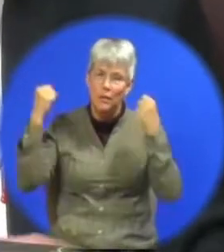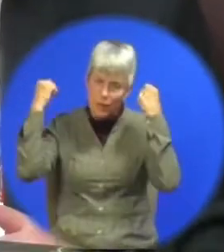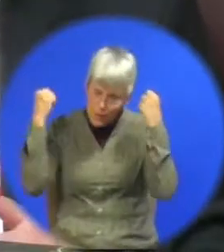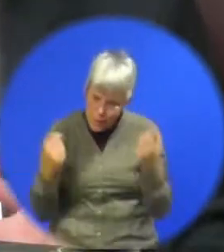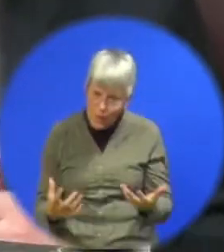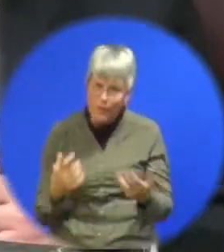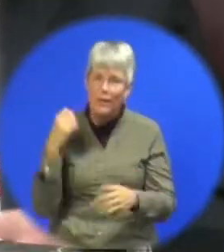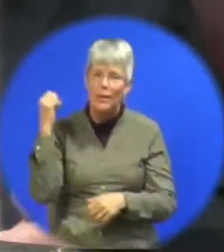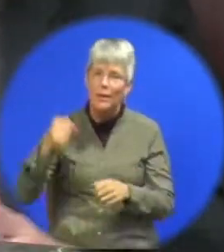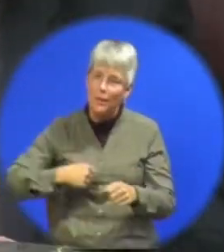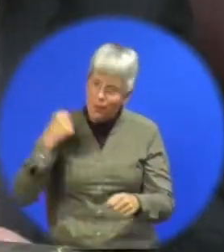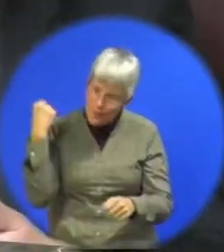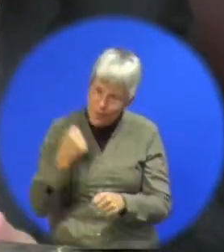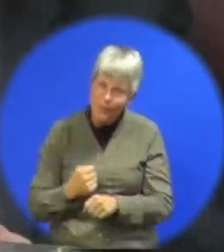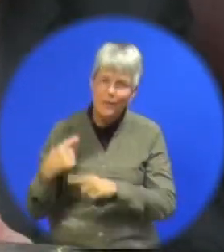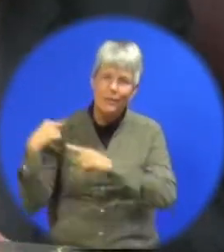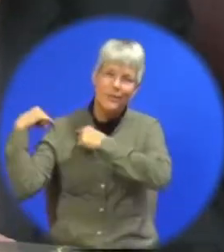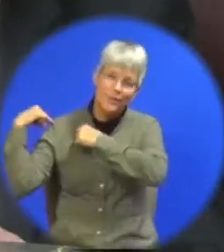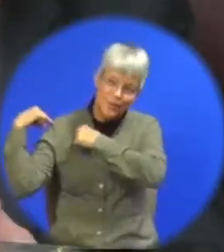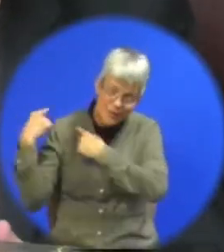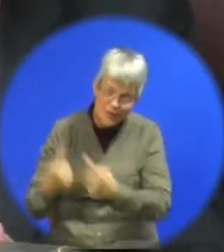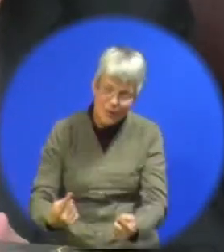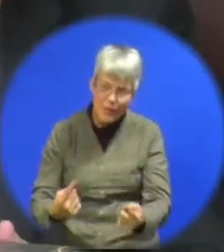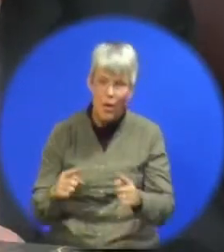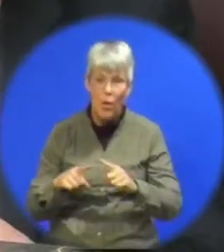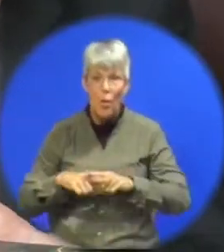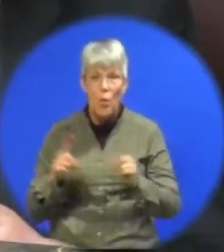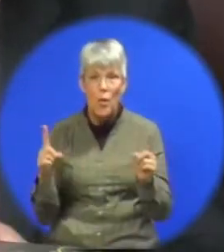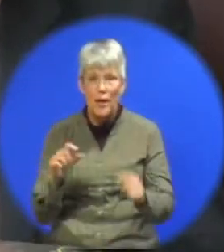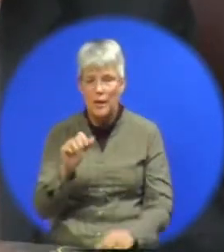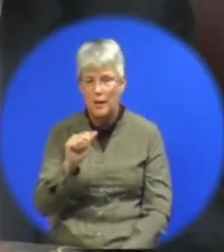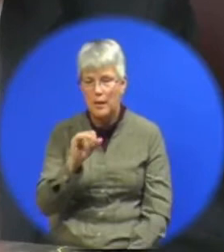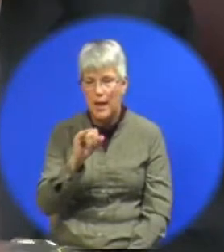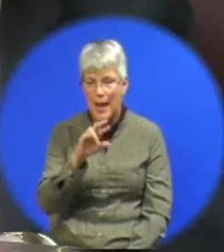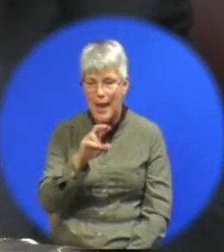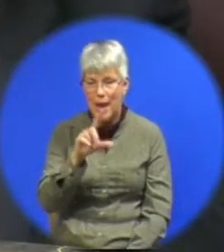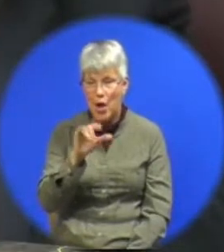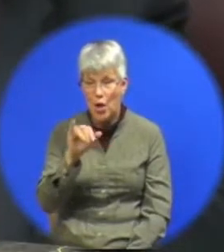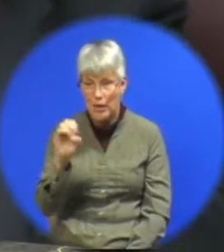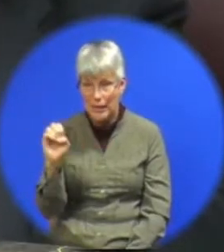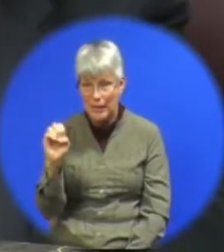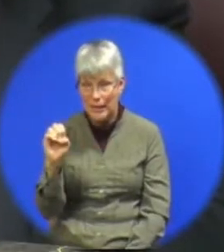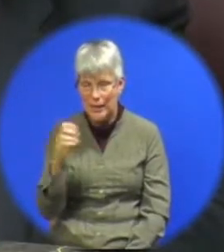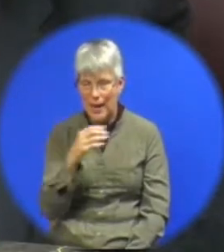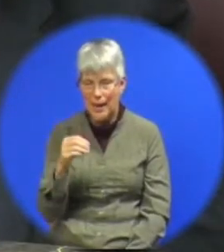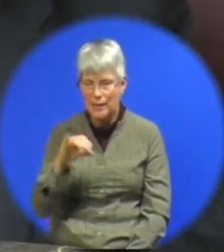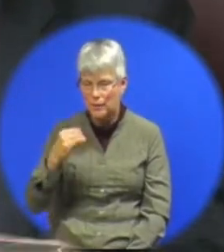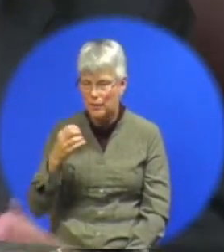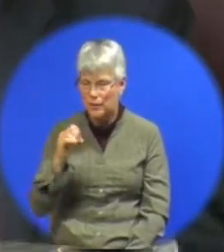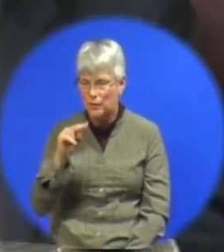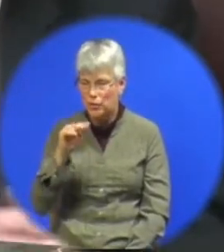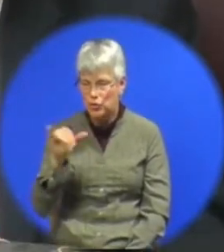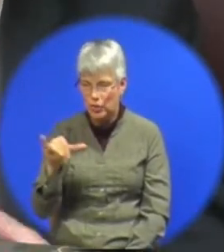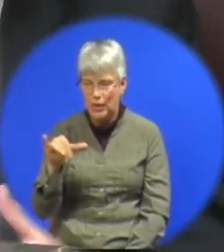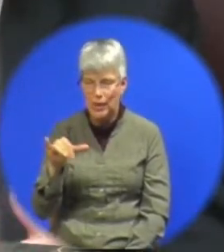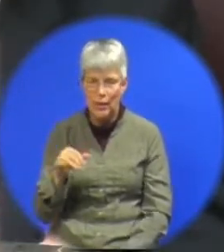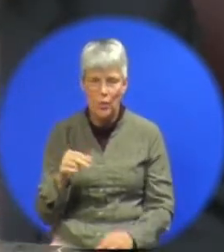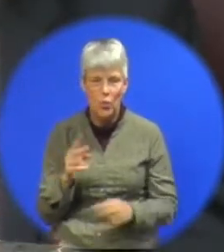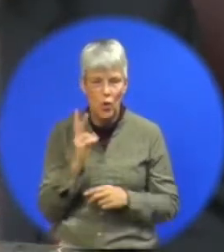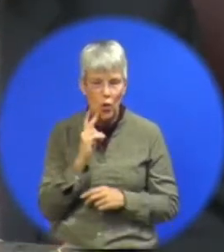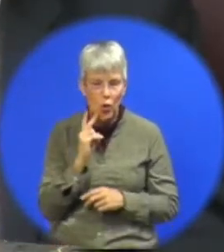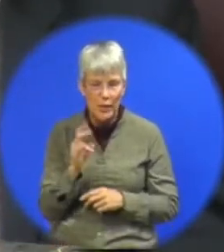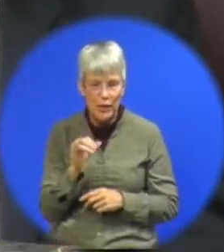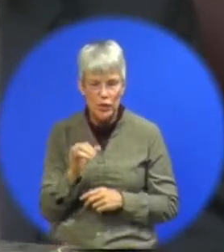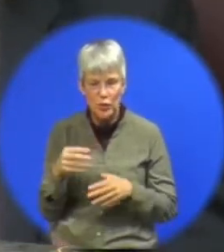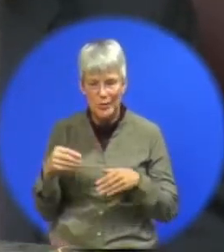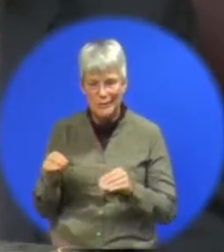But when in Airly, Jenny, in looking at possibly transferring part of the property, of course,